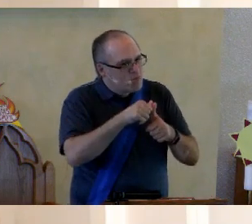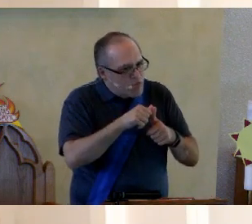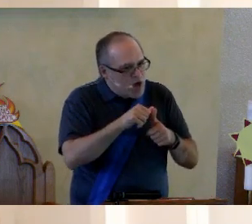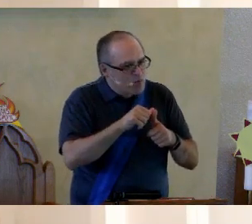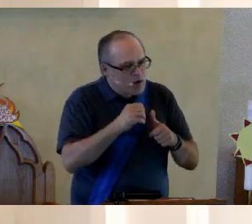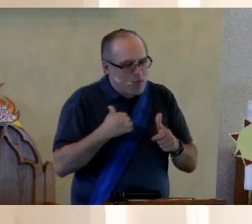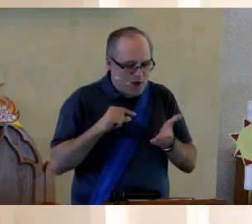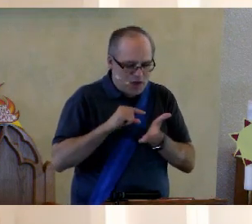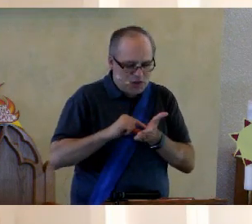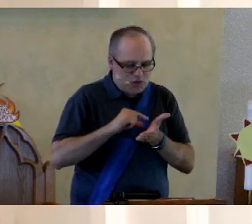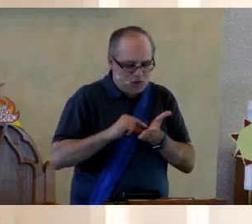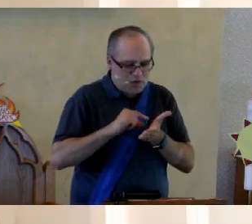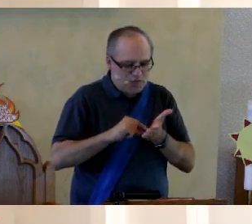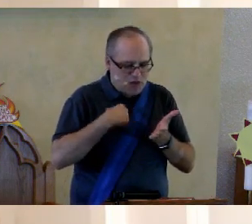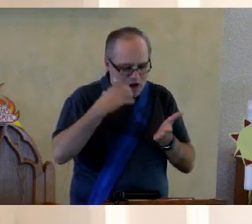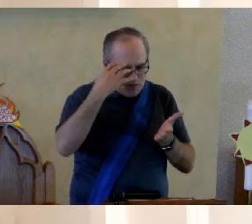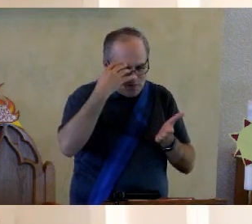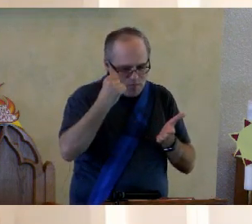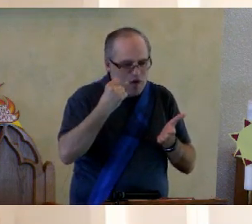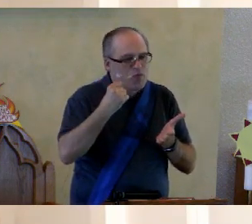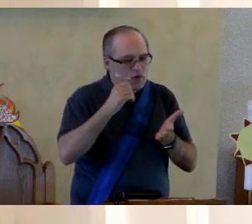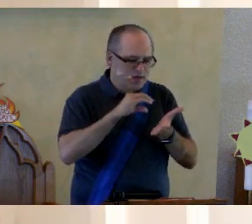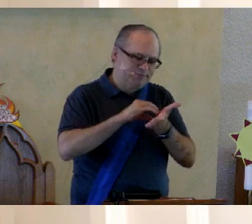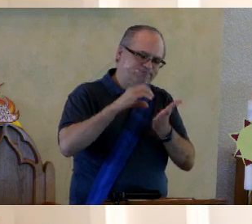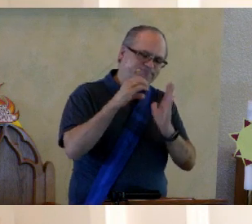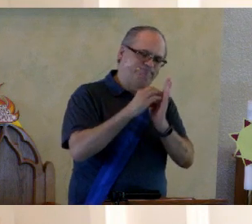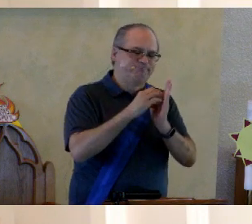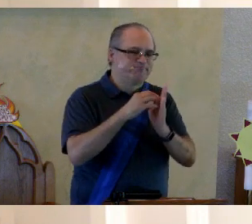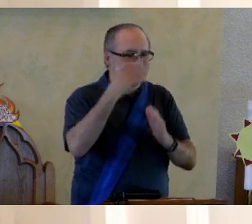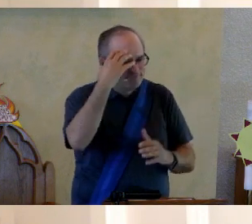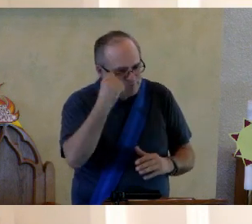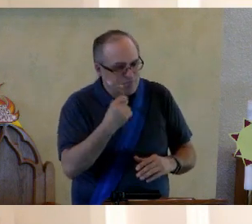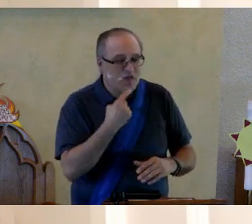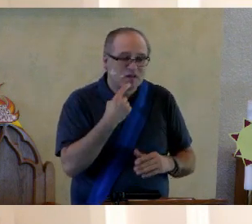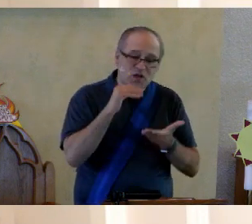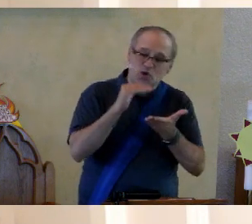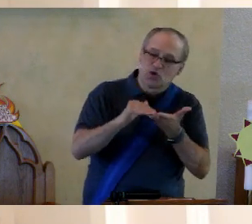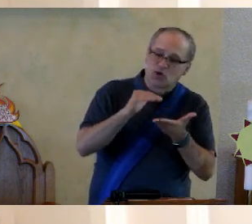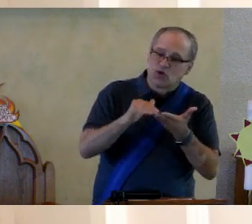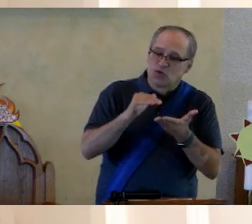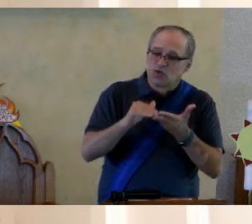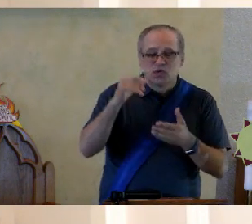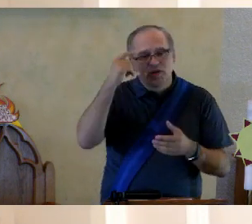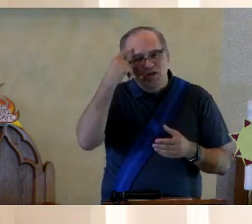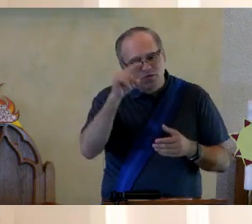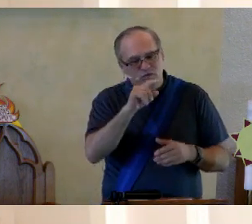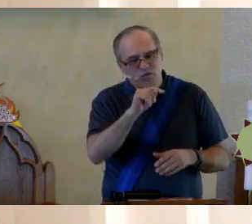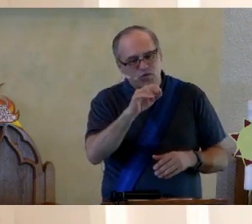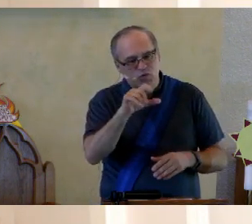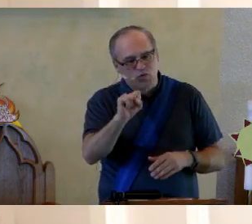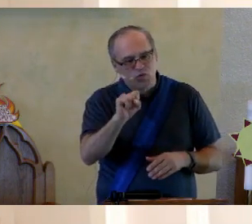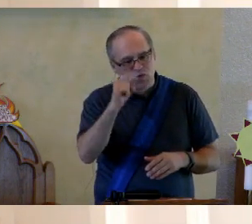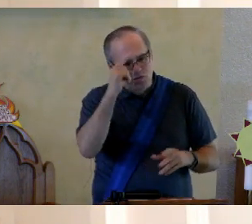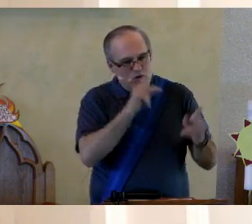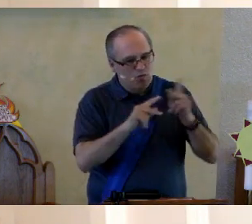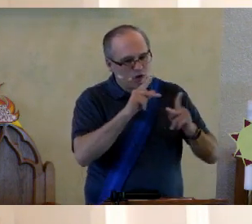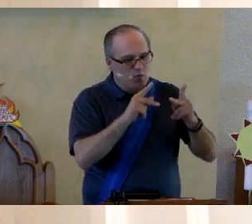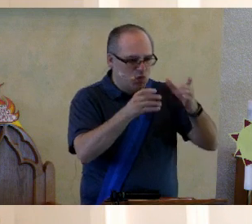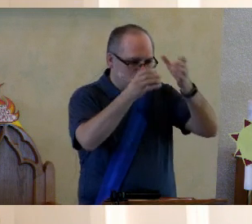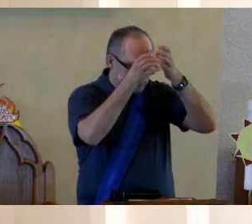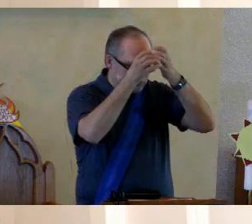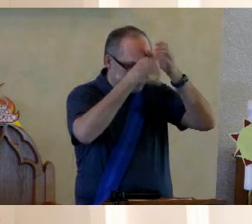pursuing membership in my sorority. It said, "Excuses are tools of the incompetent. They build bridges to nowhere,